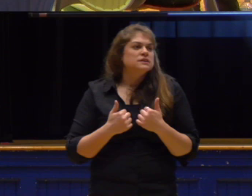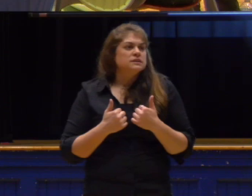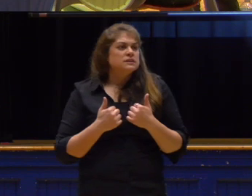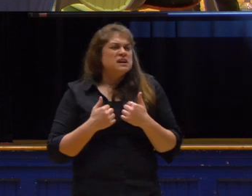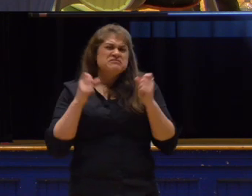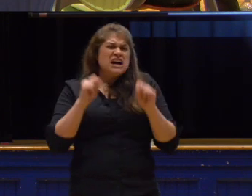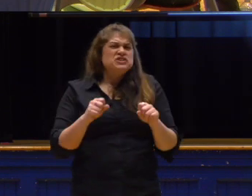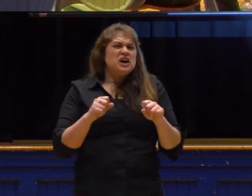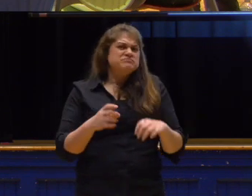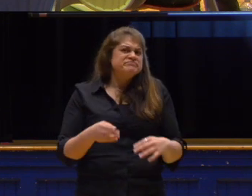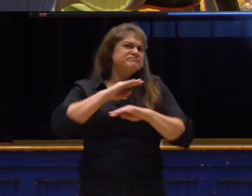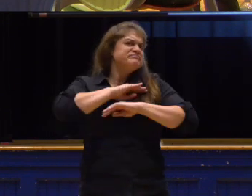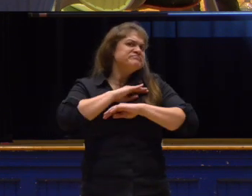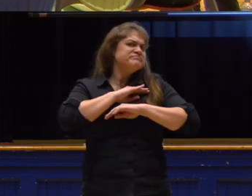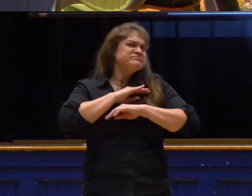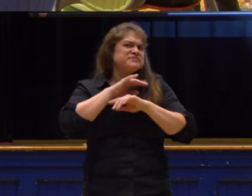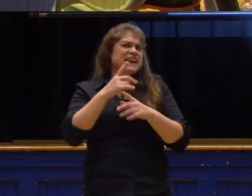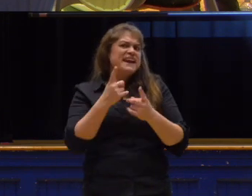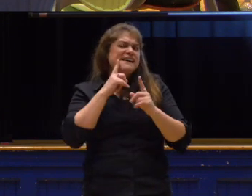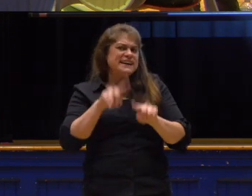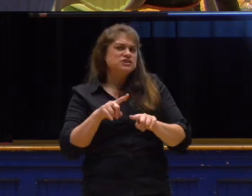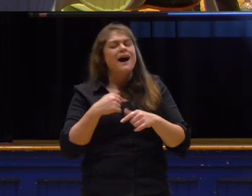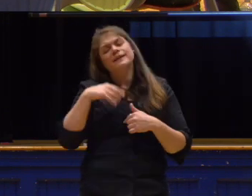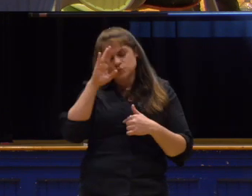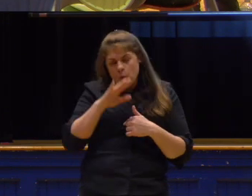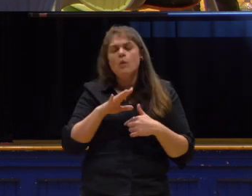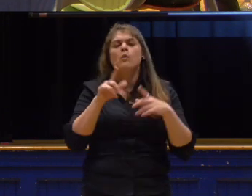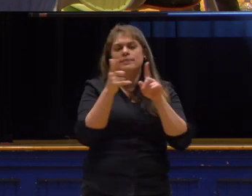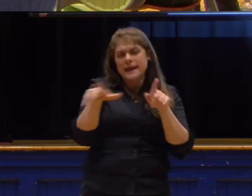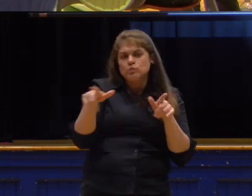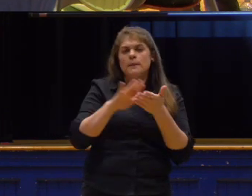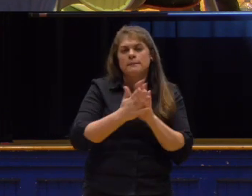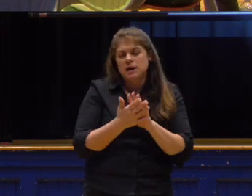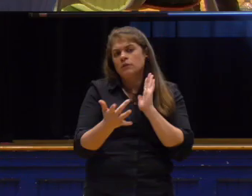that could be answered if, and I know they get very technical, they get very